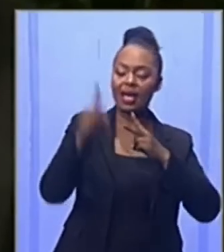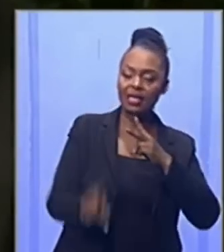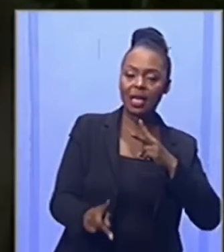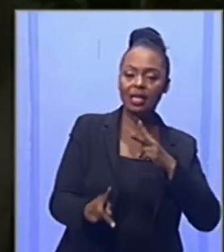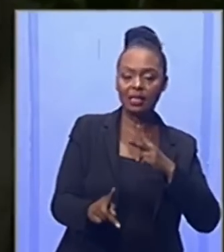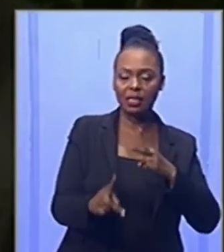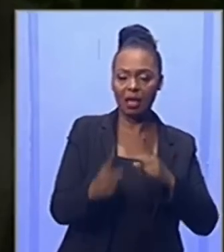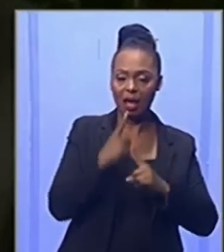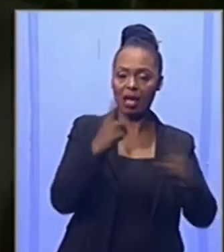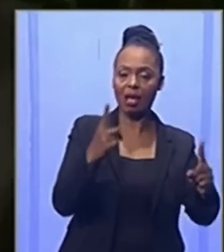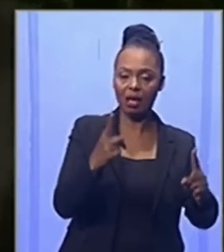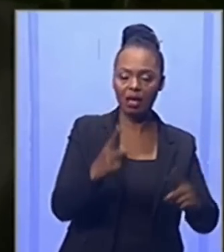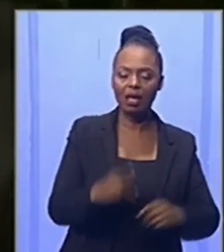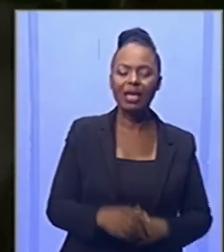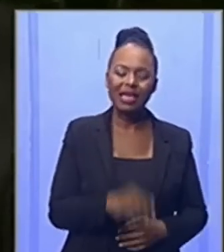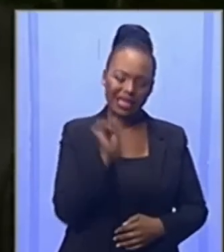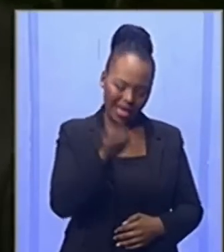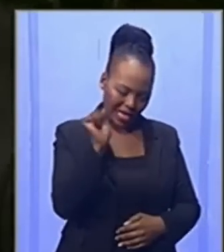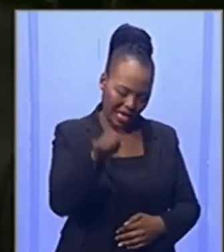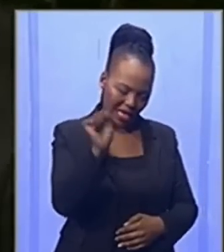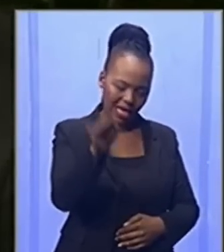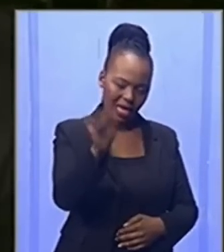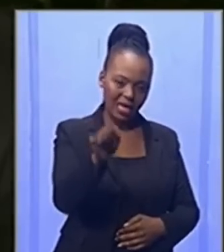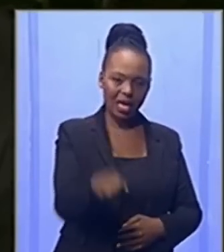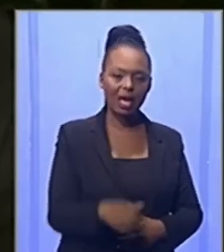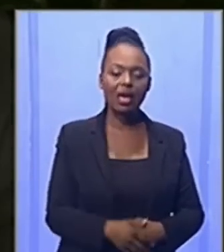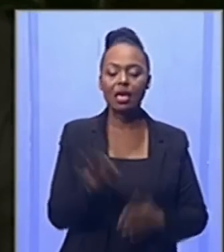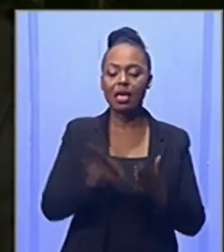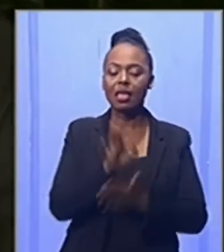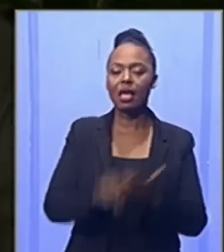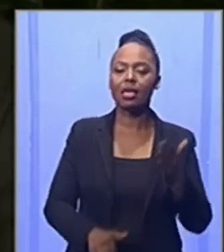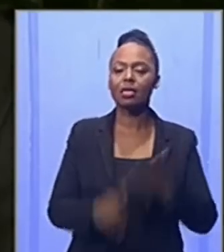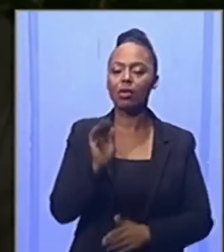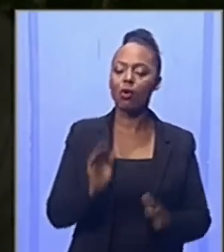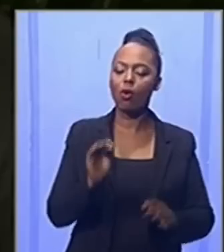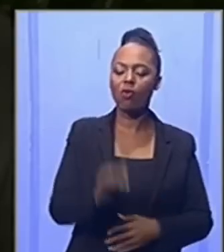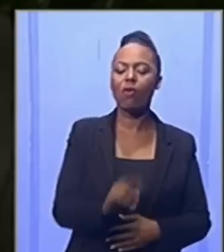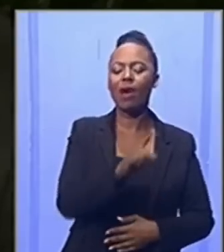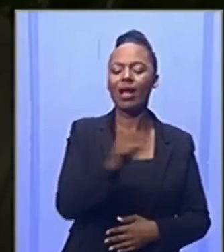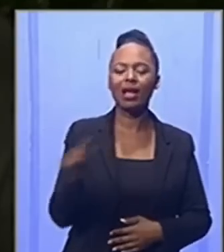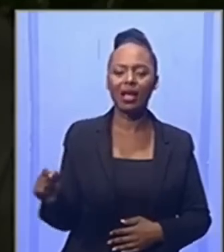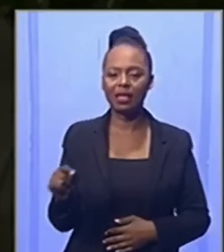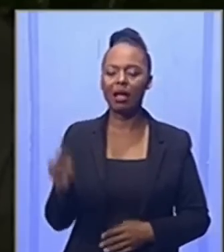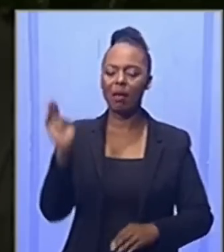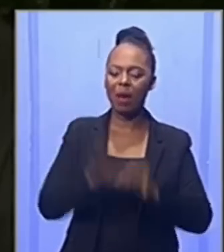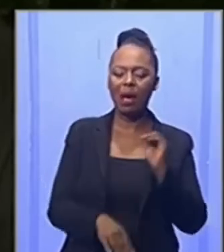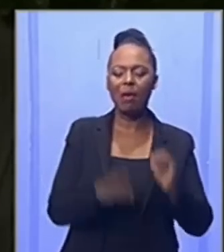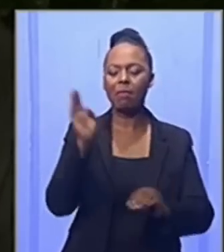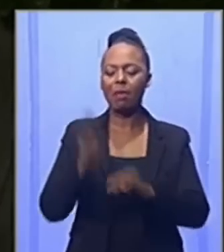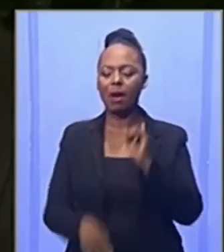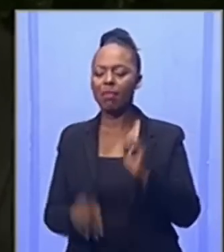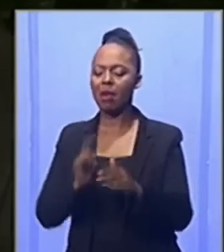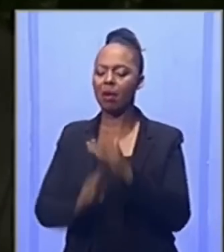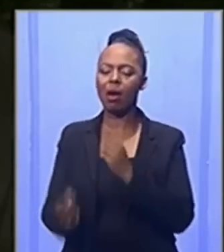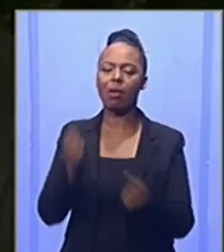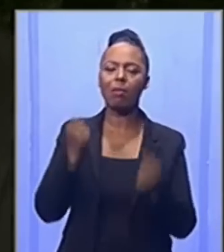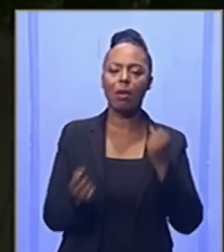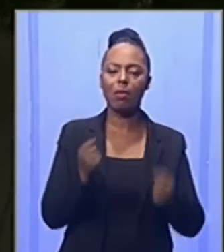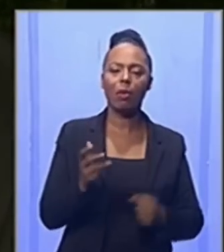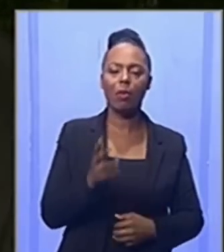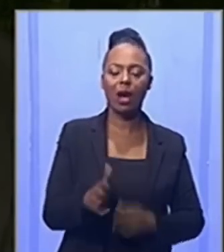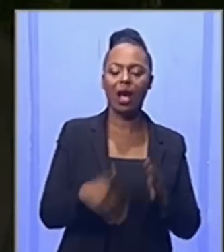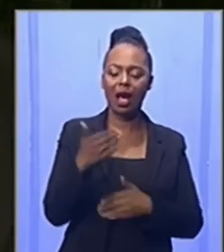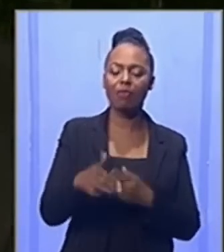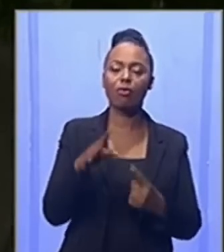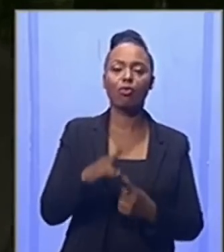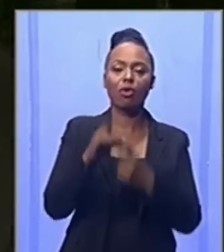fact, this election was marred by over 100 lawsuits. As soon as the nomination